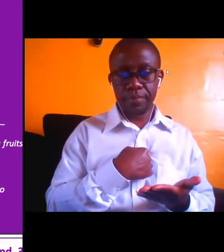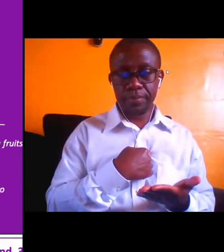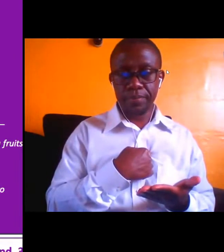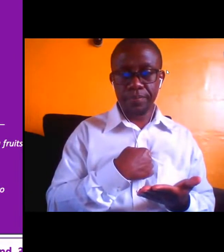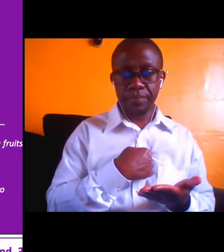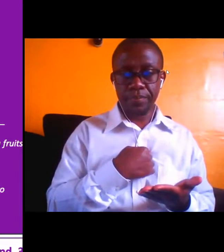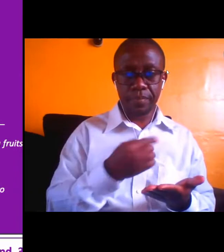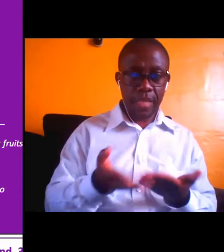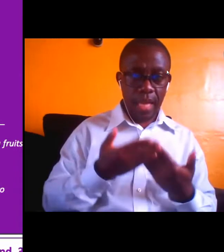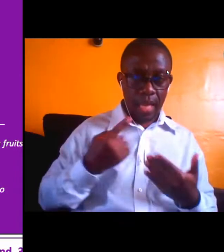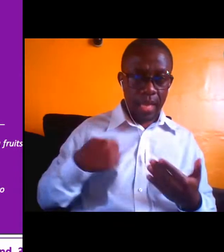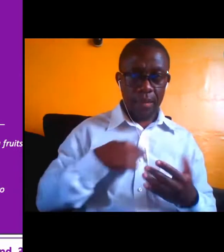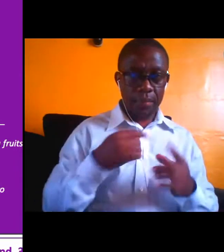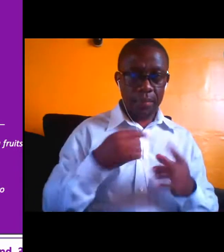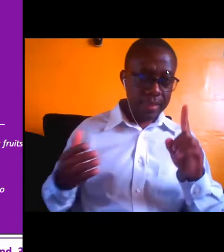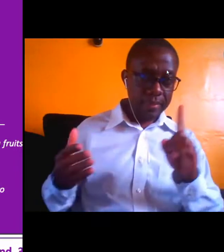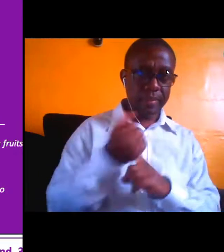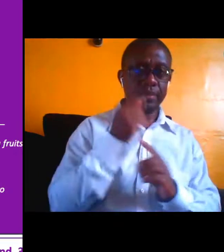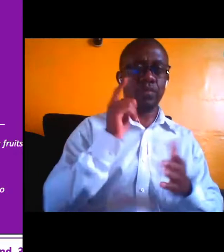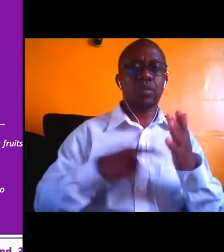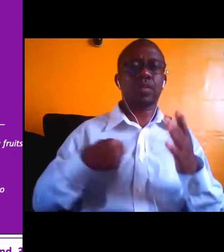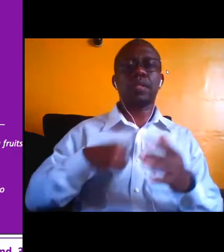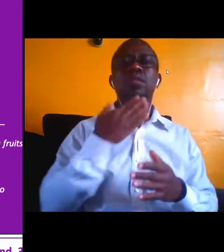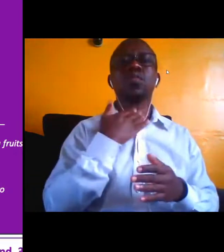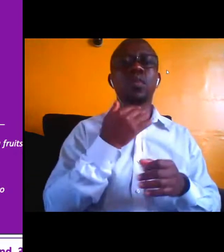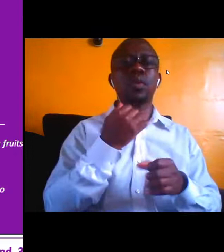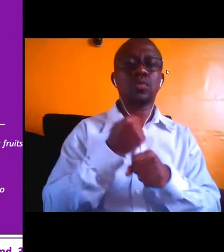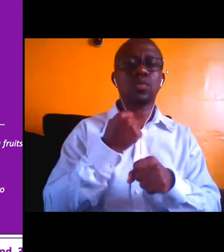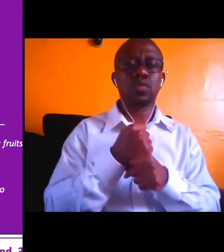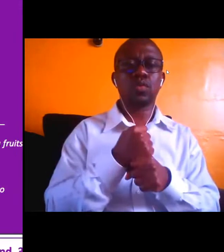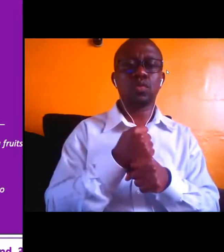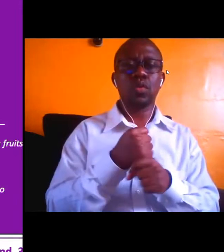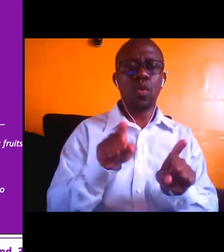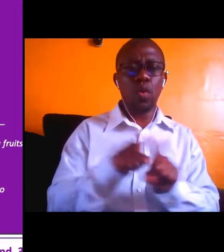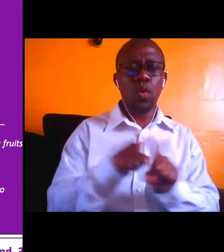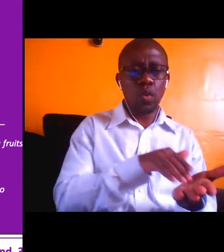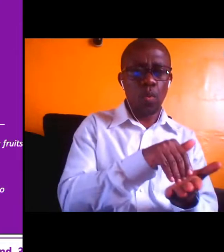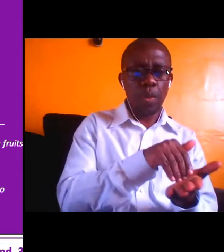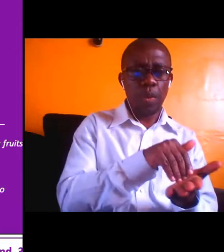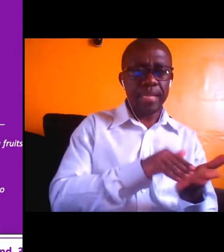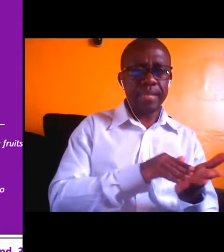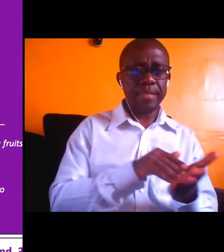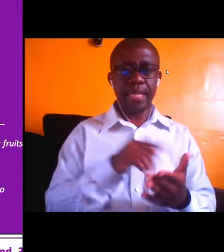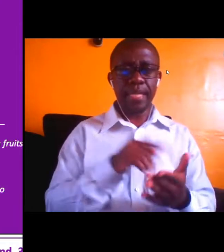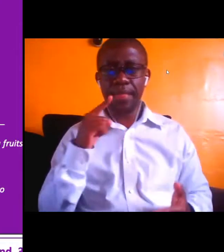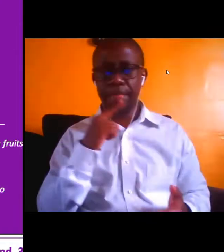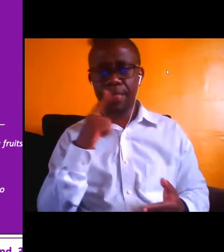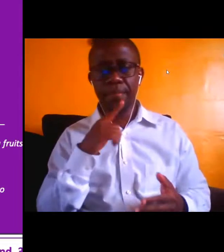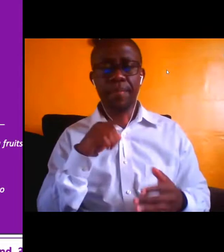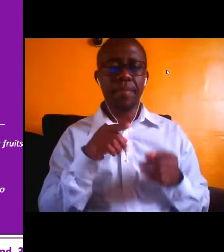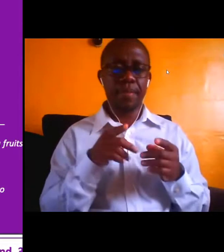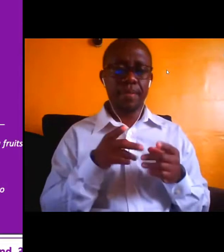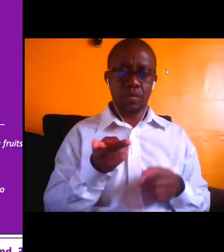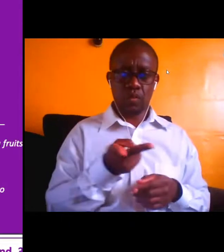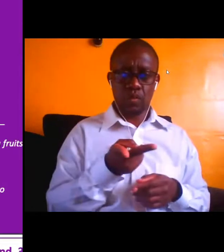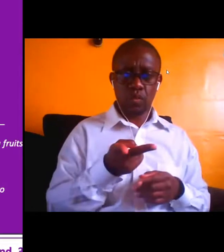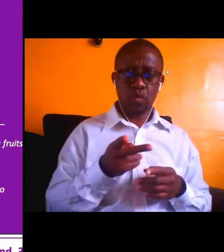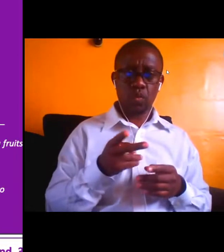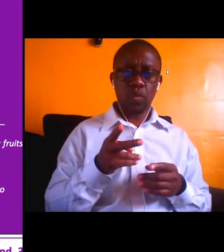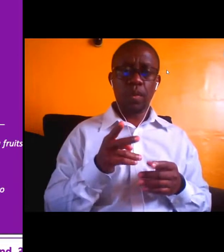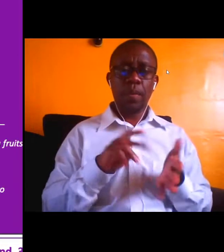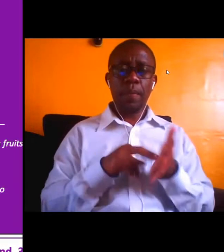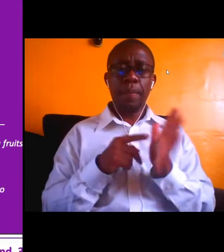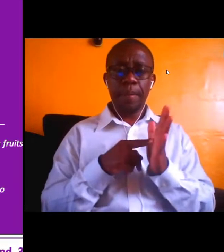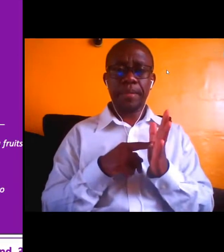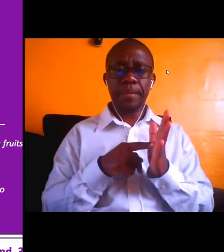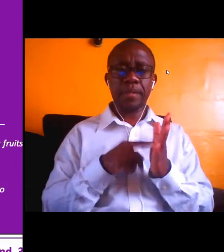achieve what we want to do. And also equally, weaknesses and threats. Those are all those elements that are harmful or